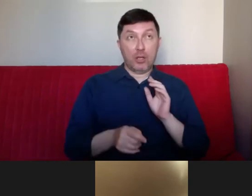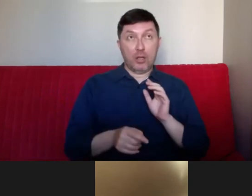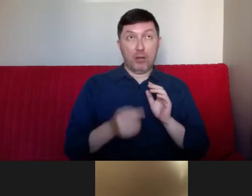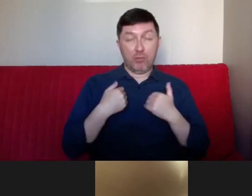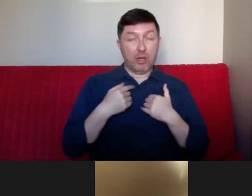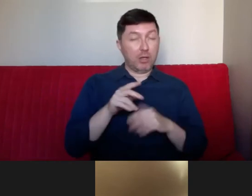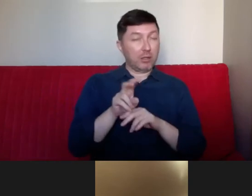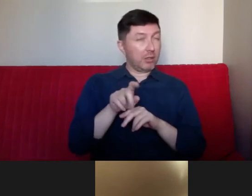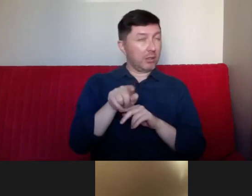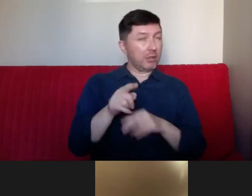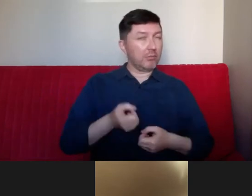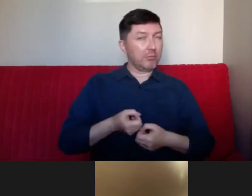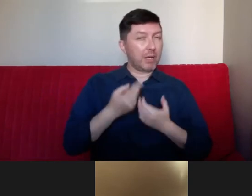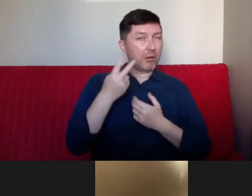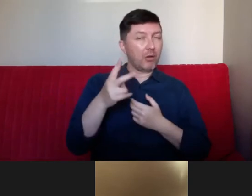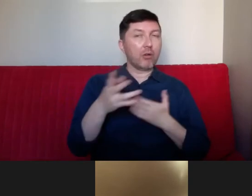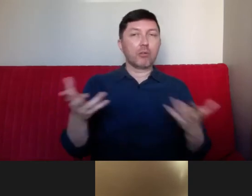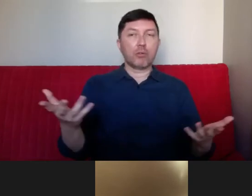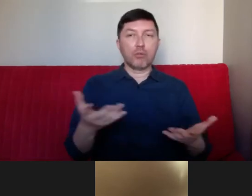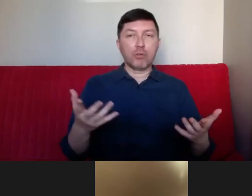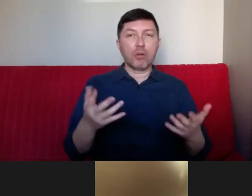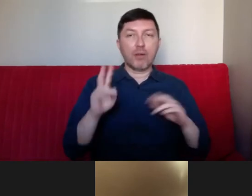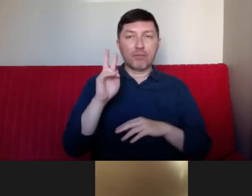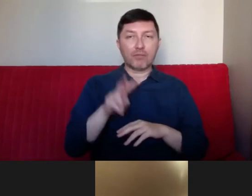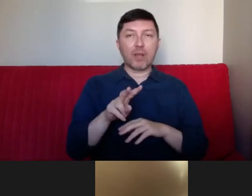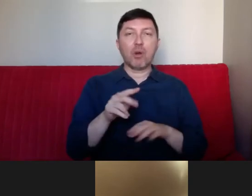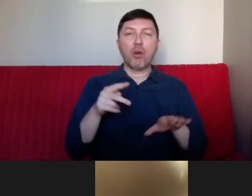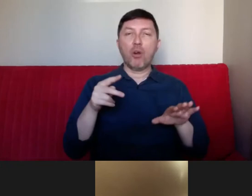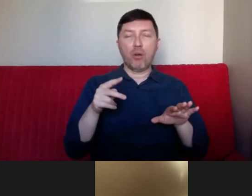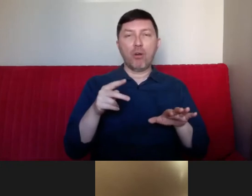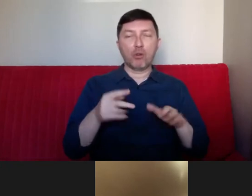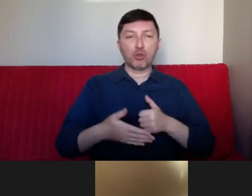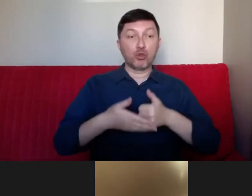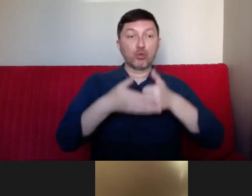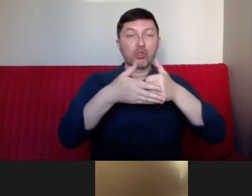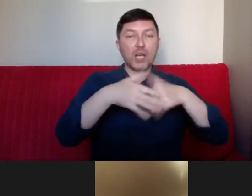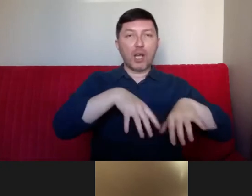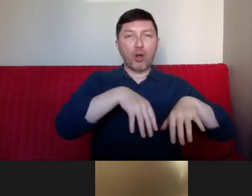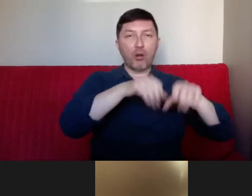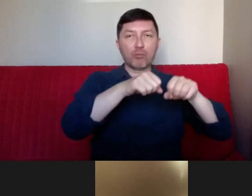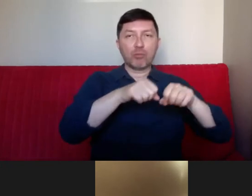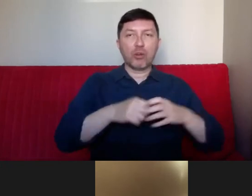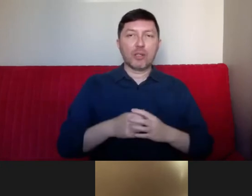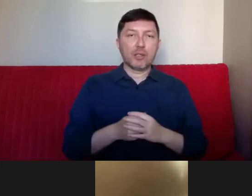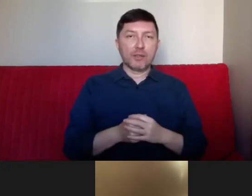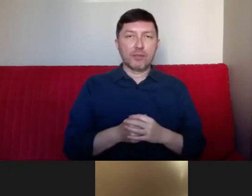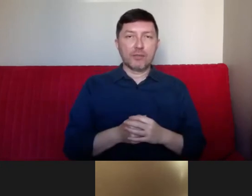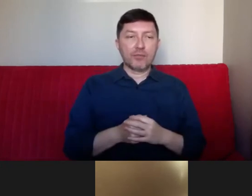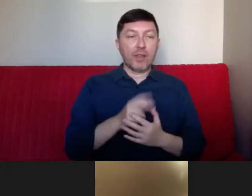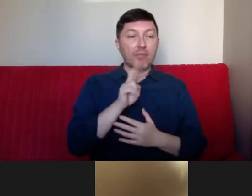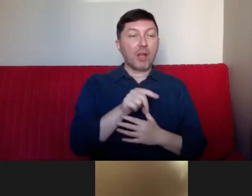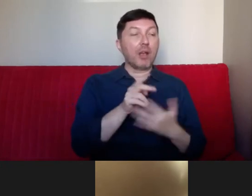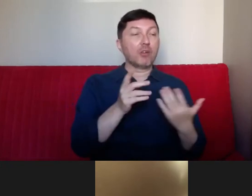the starting of one going into the other in the same path and with the same